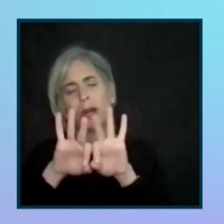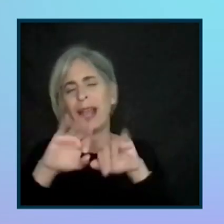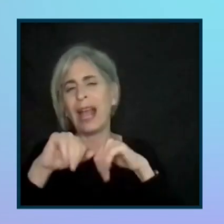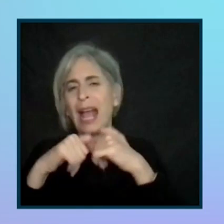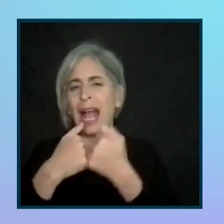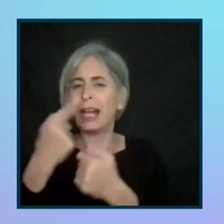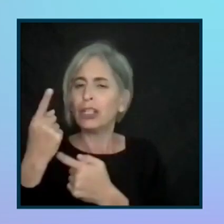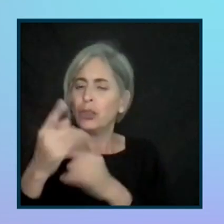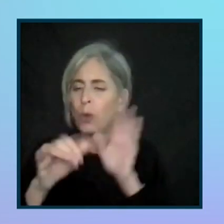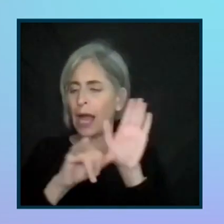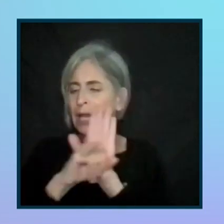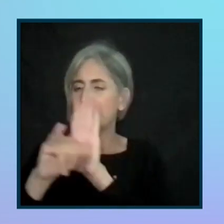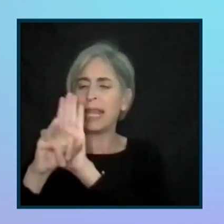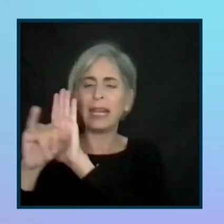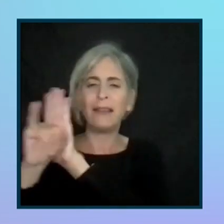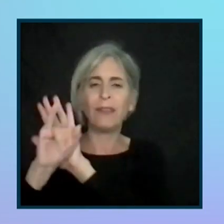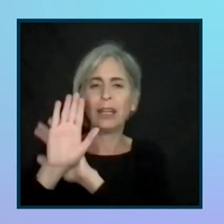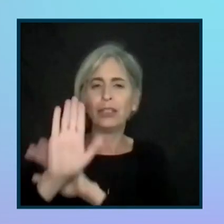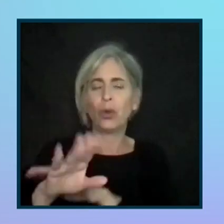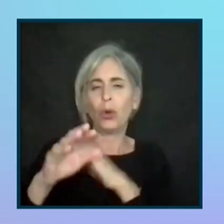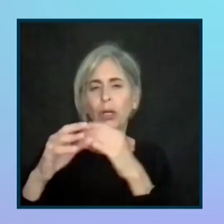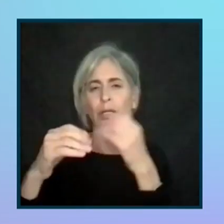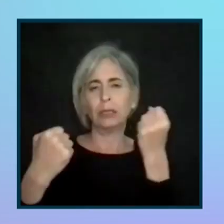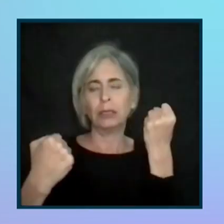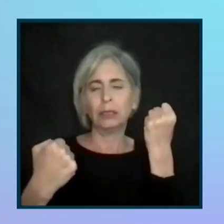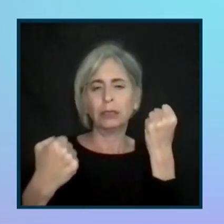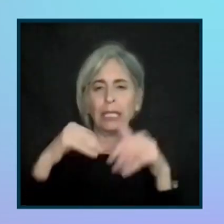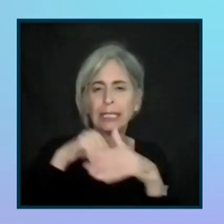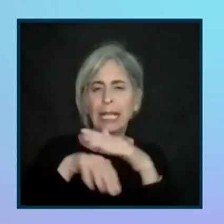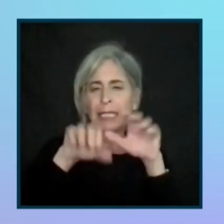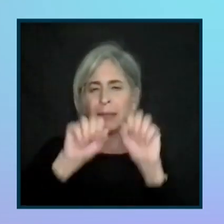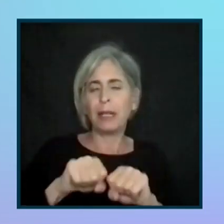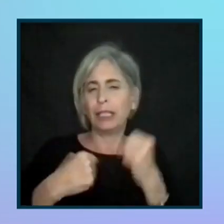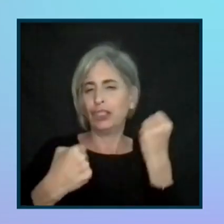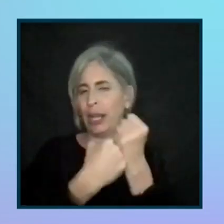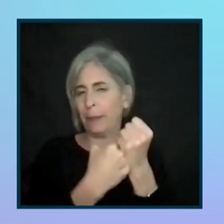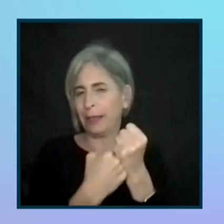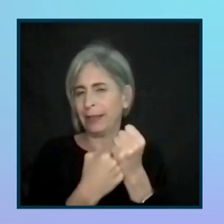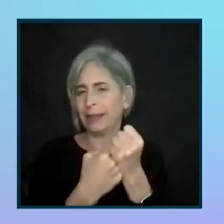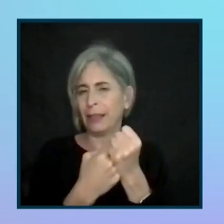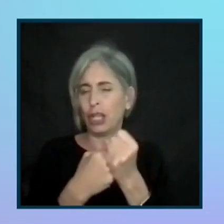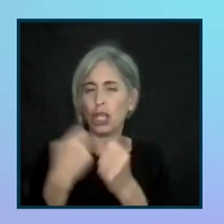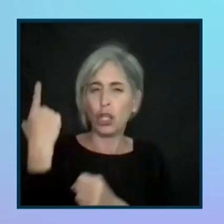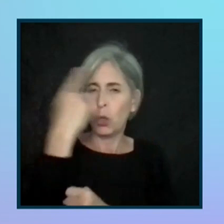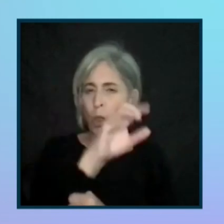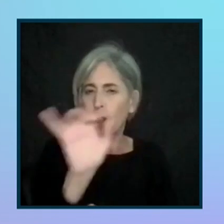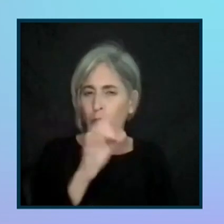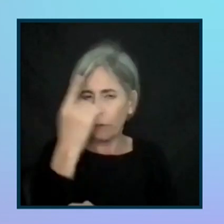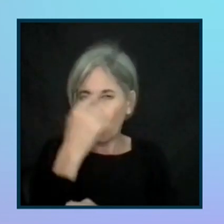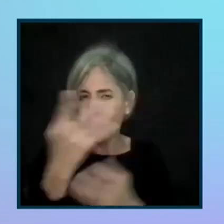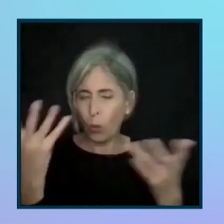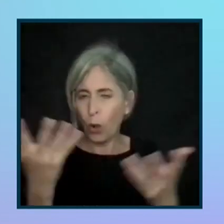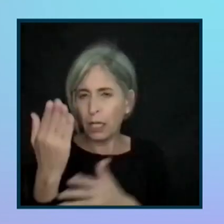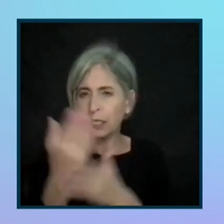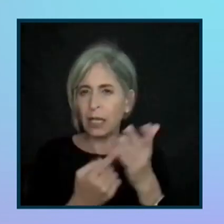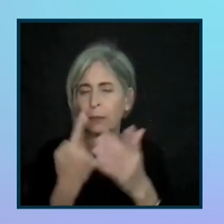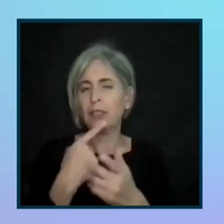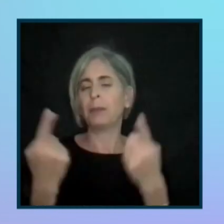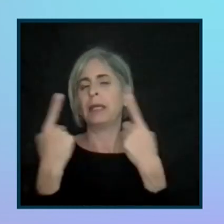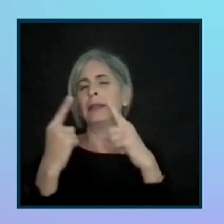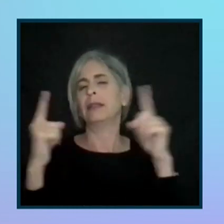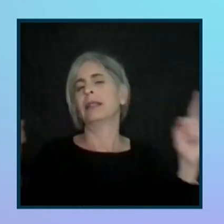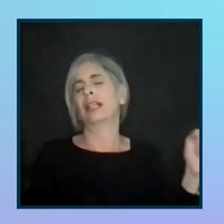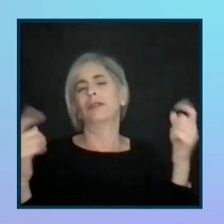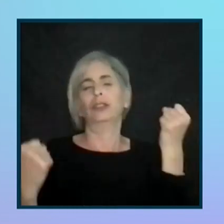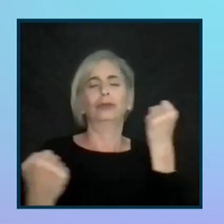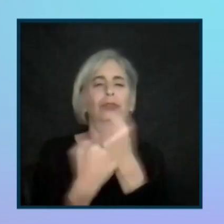you identify your accessibility champion? What do you look for a good candidate to be a successful champion and